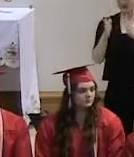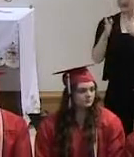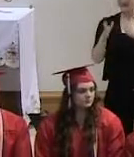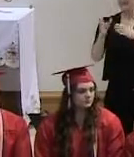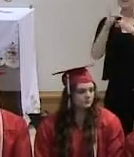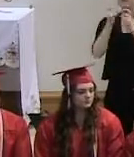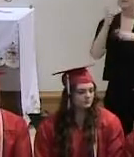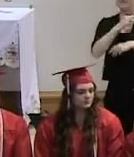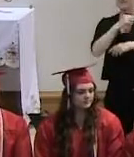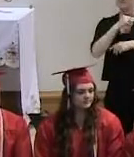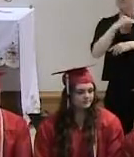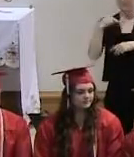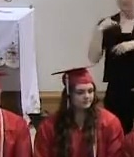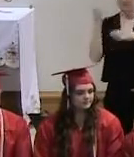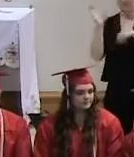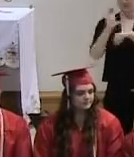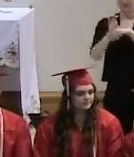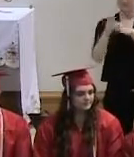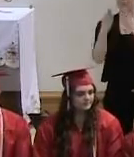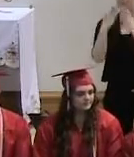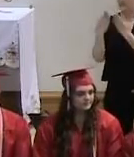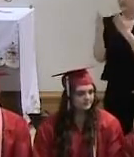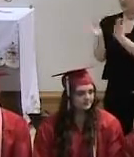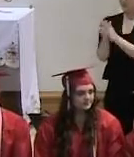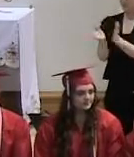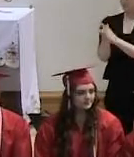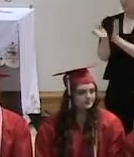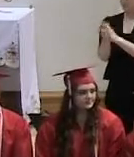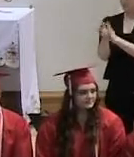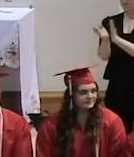our parish. God's blessings to you.